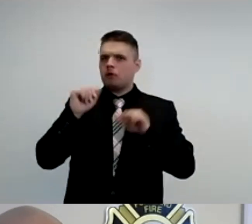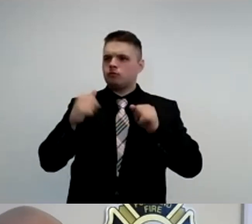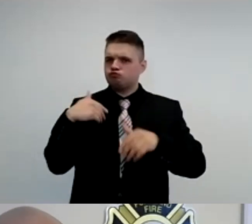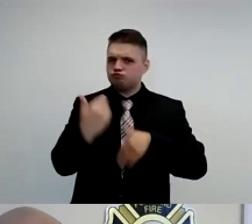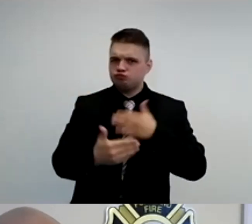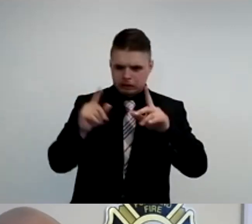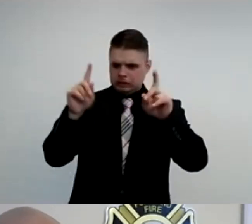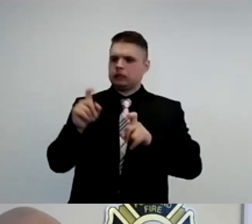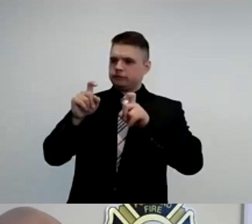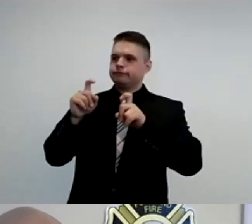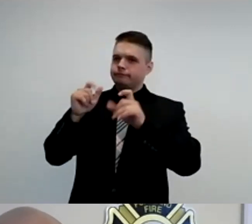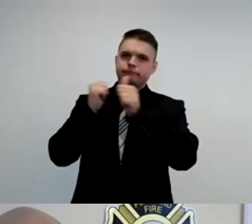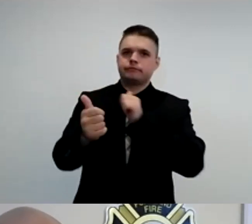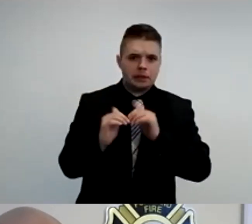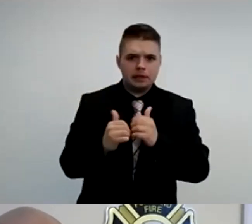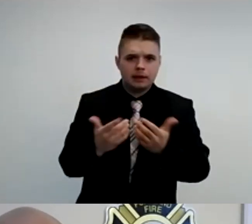get more tests.